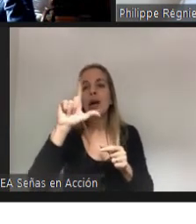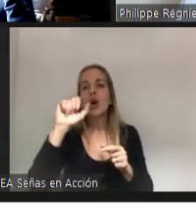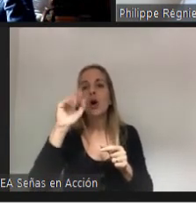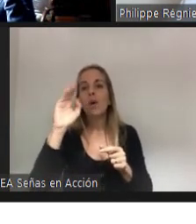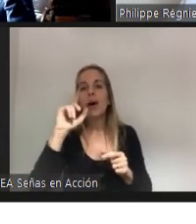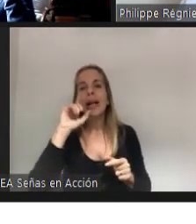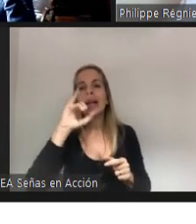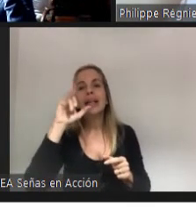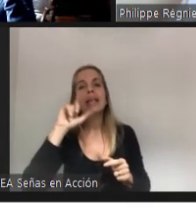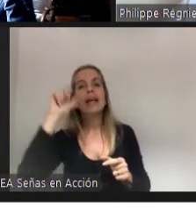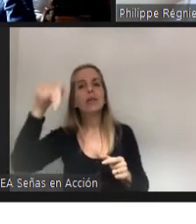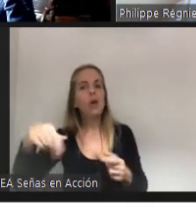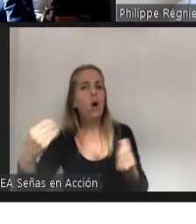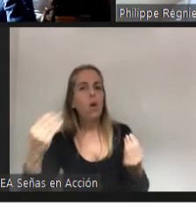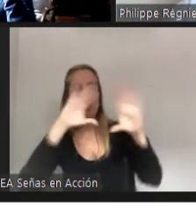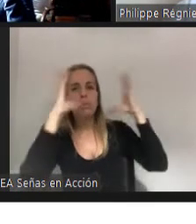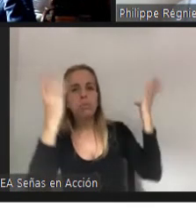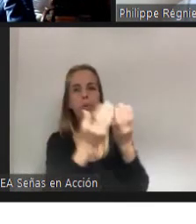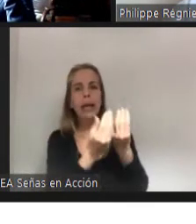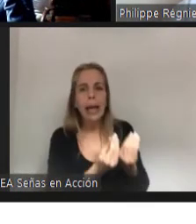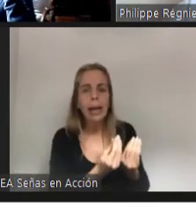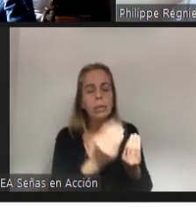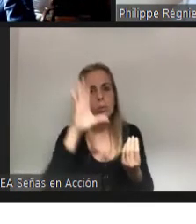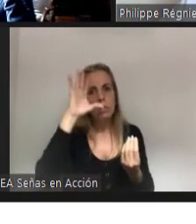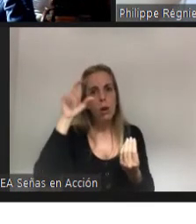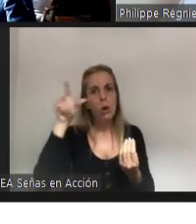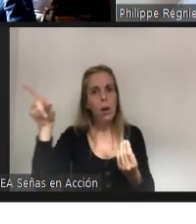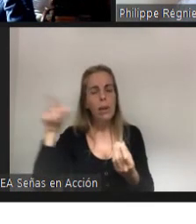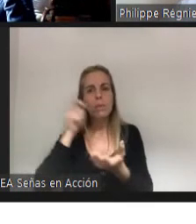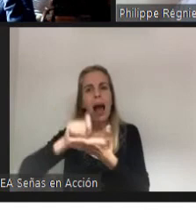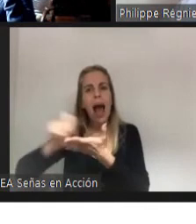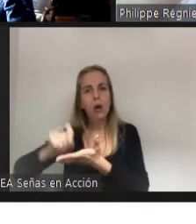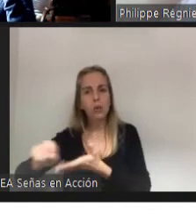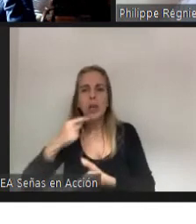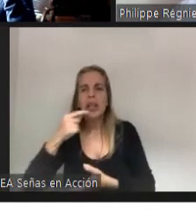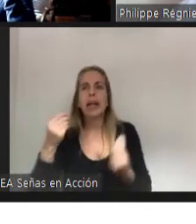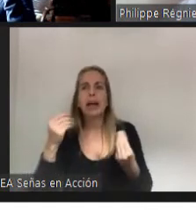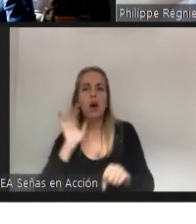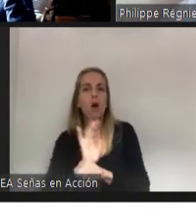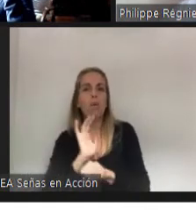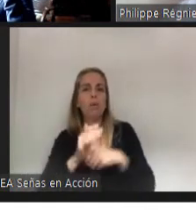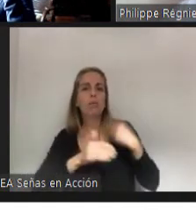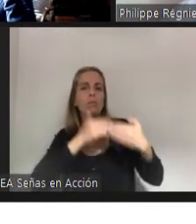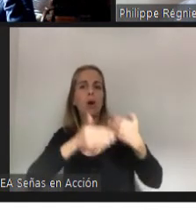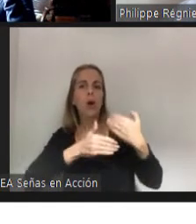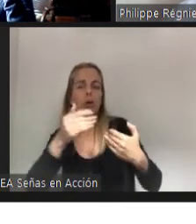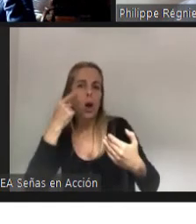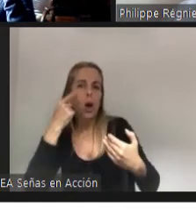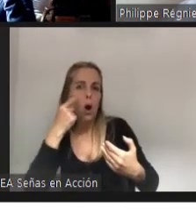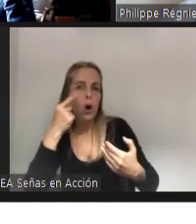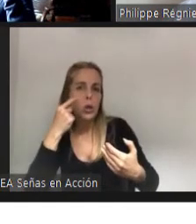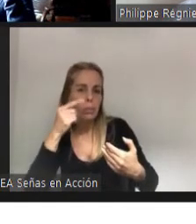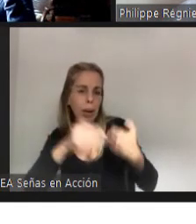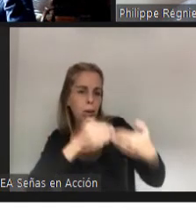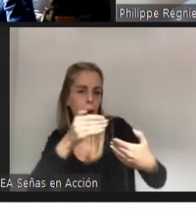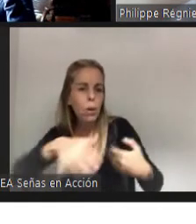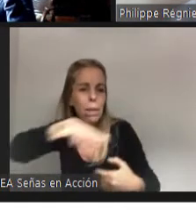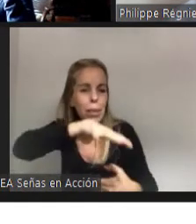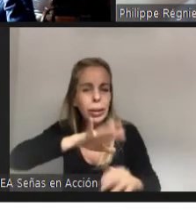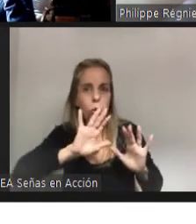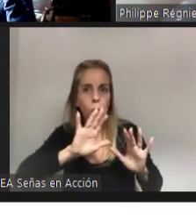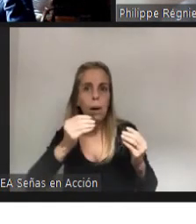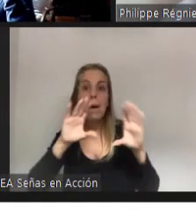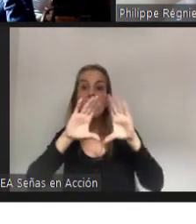globalization, well, I remember David Harvey defined it as a process of temporal